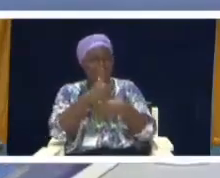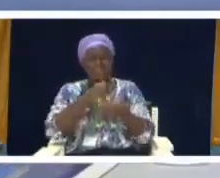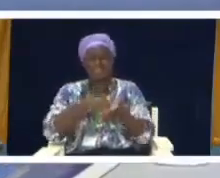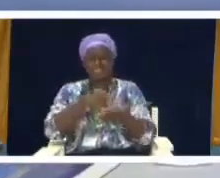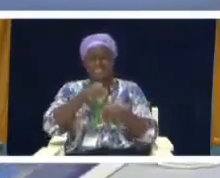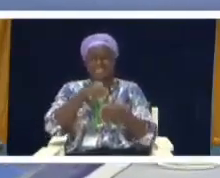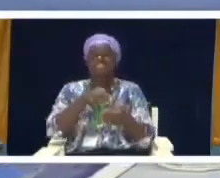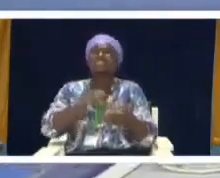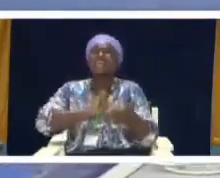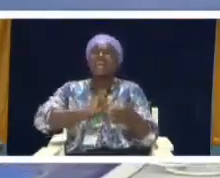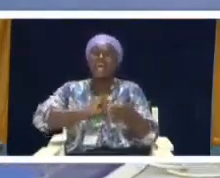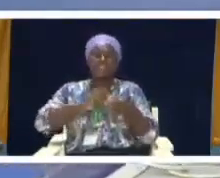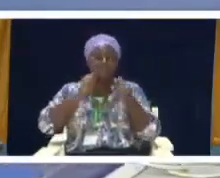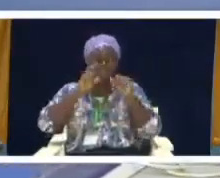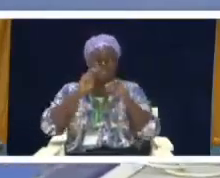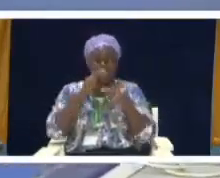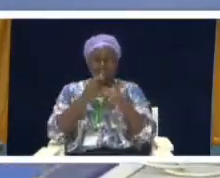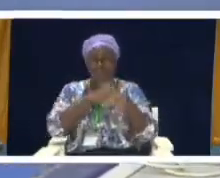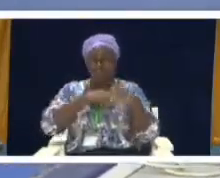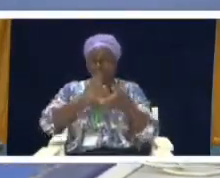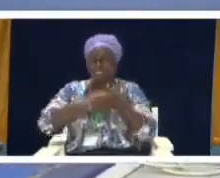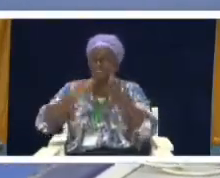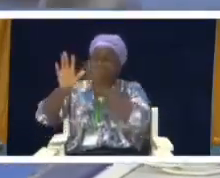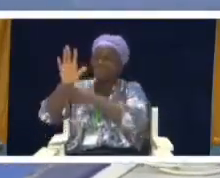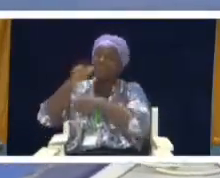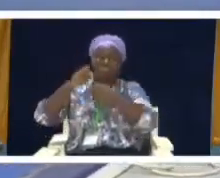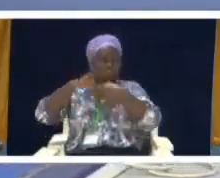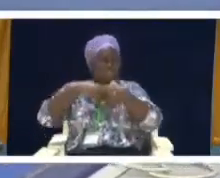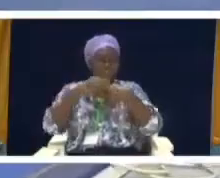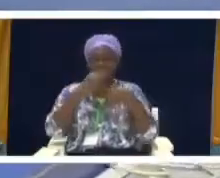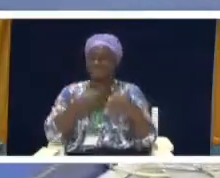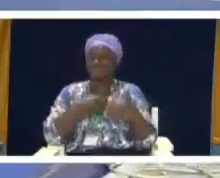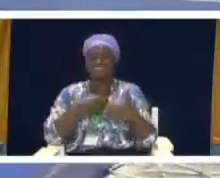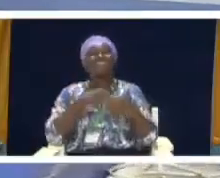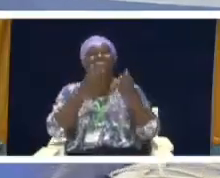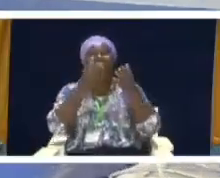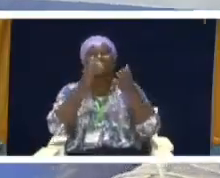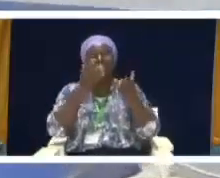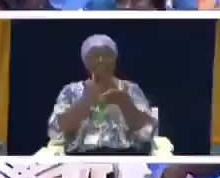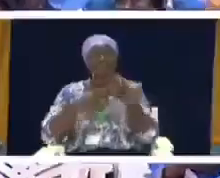I'm blessed the name of the Lord that God restored me. Somebody shout